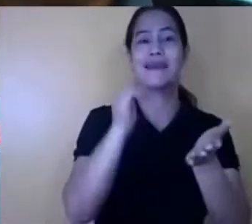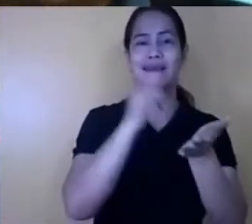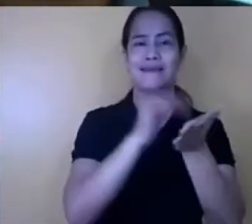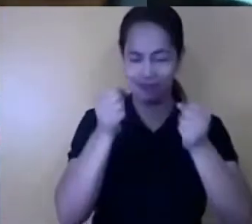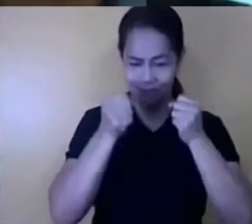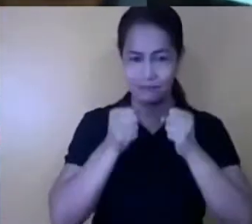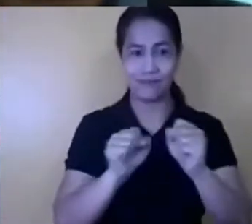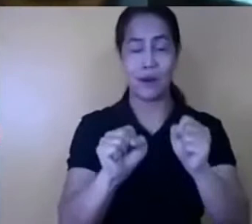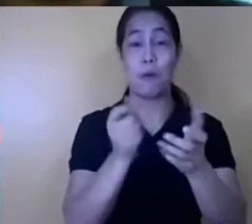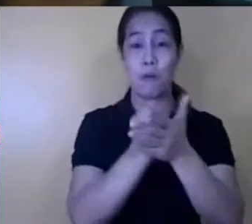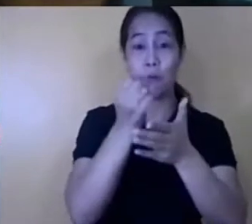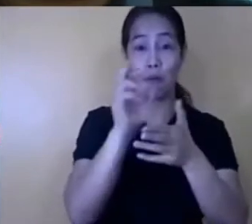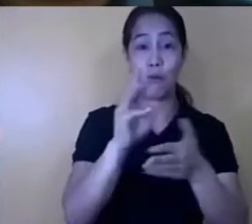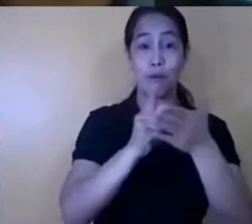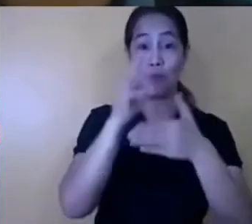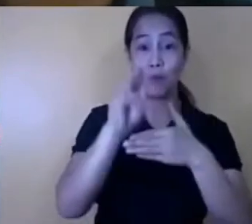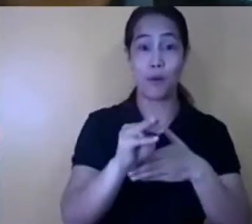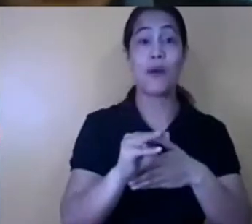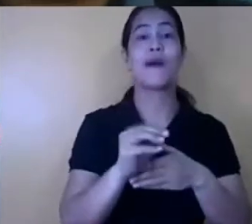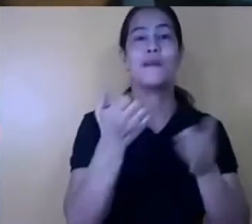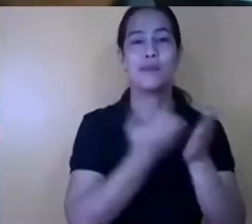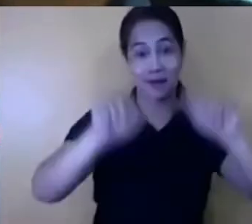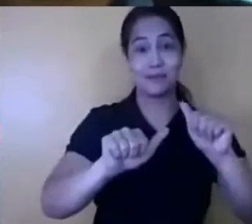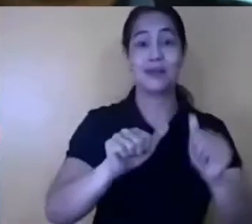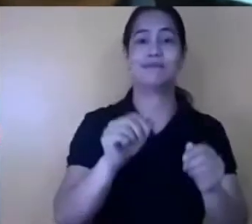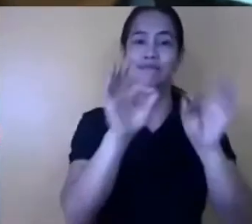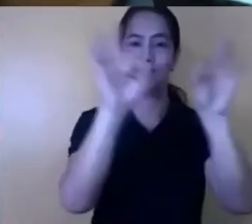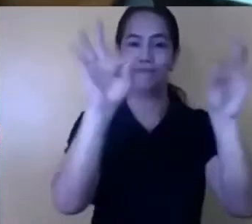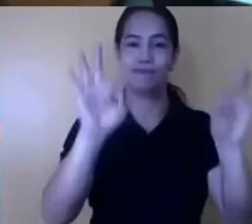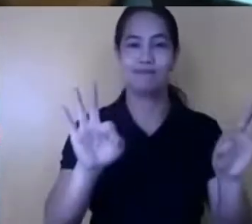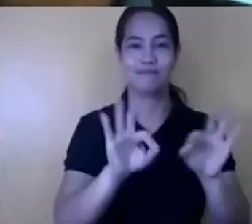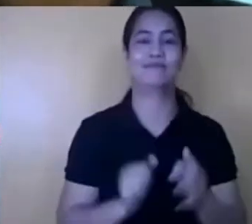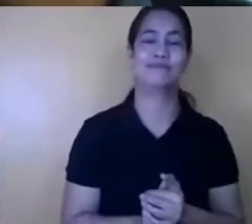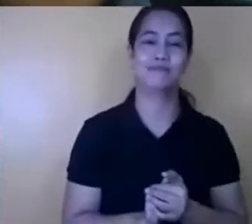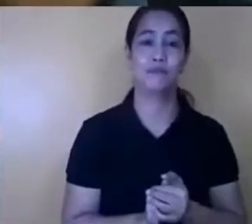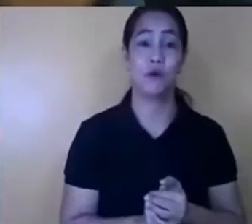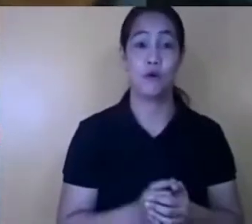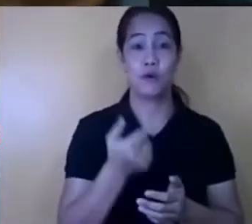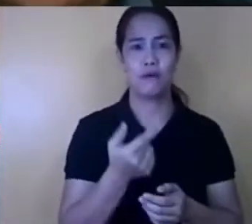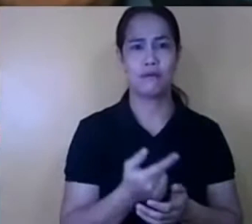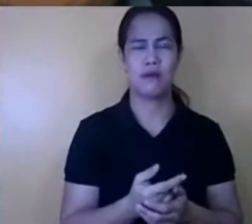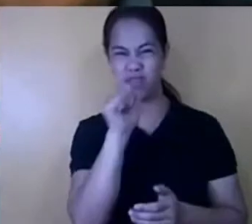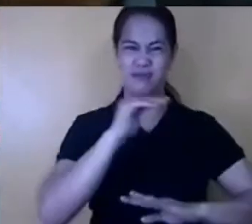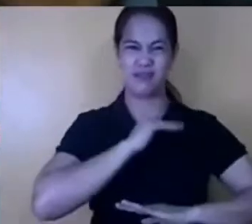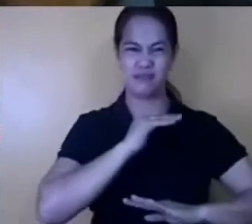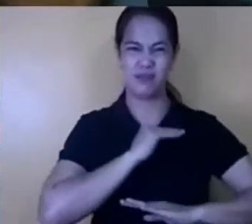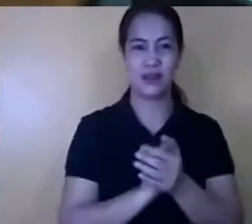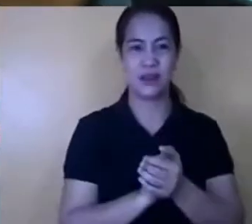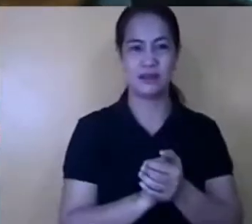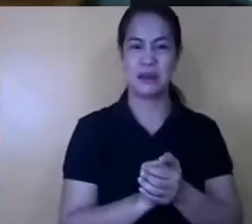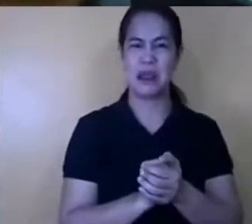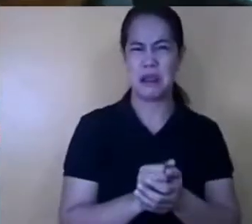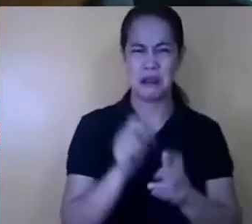program based on learners' assessment data. For the unsatisfactory practice,